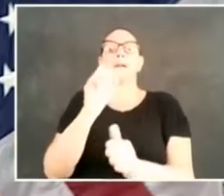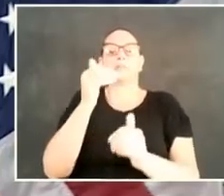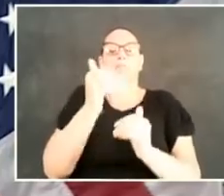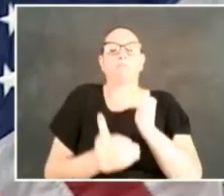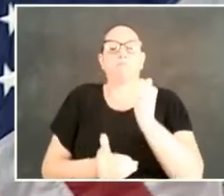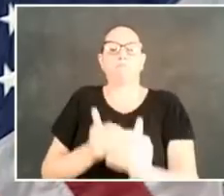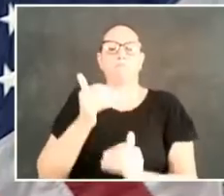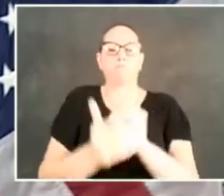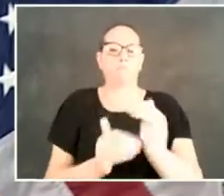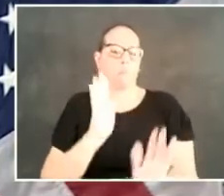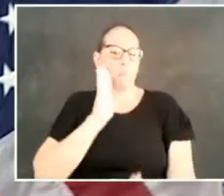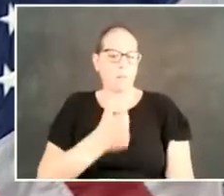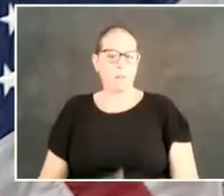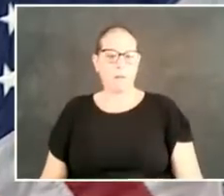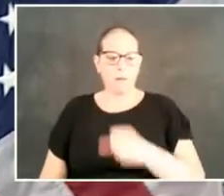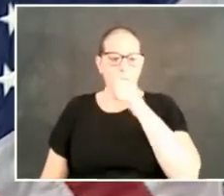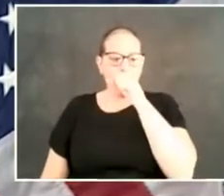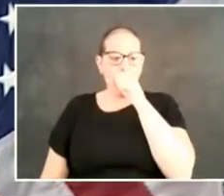Next is Gersh from Streets Blog.